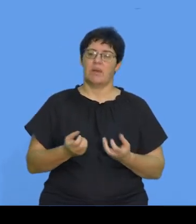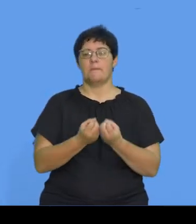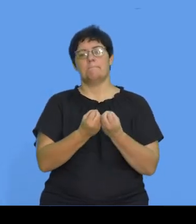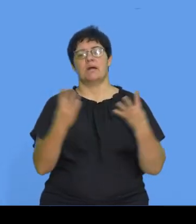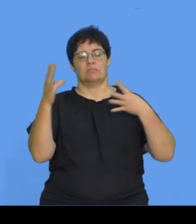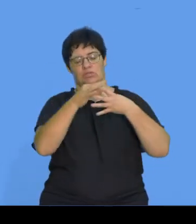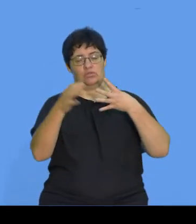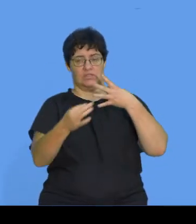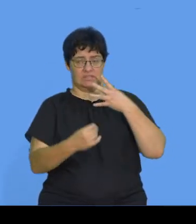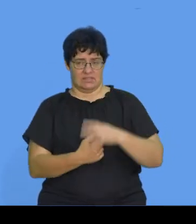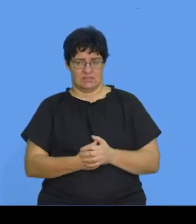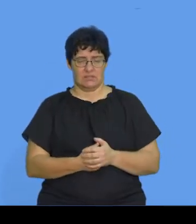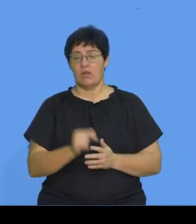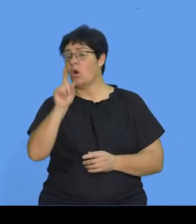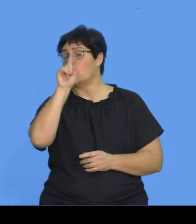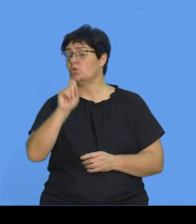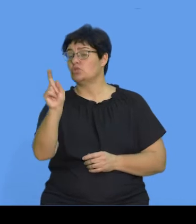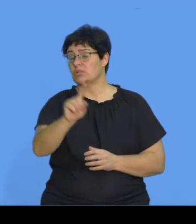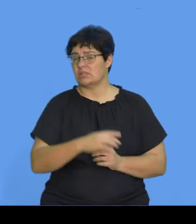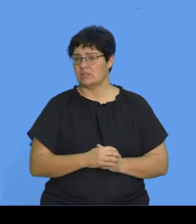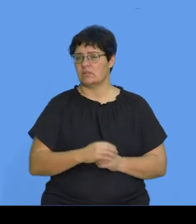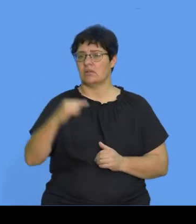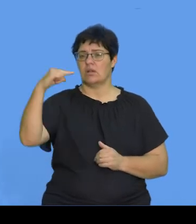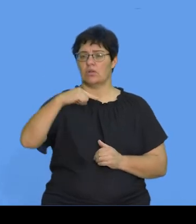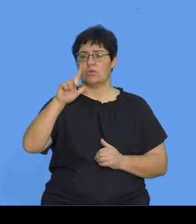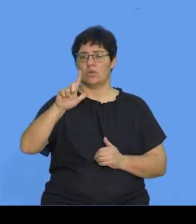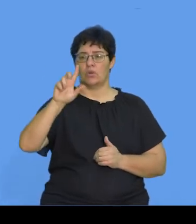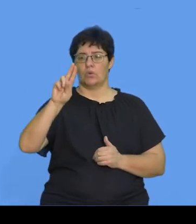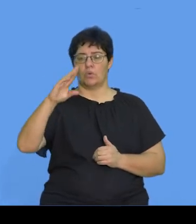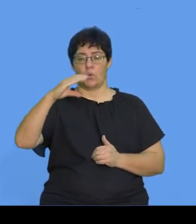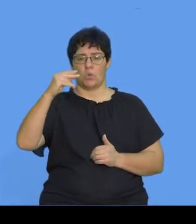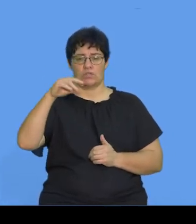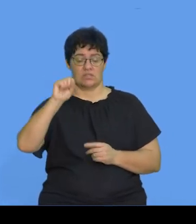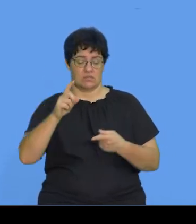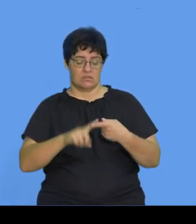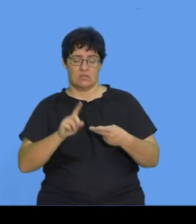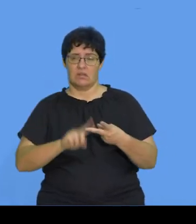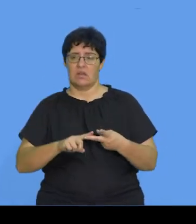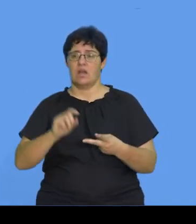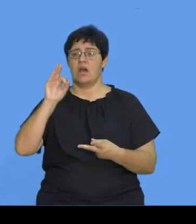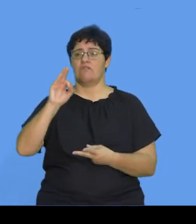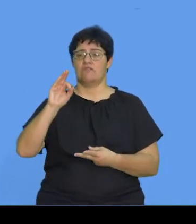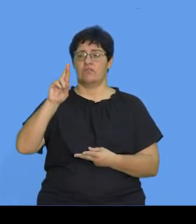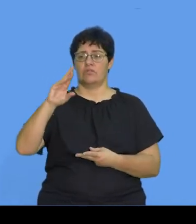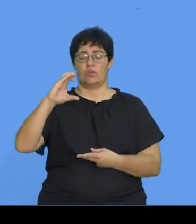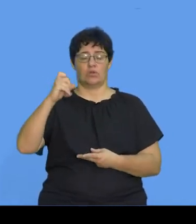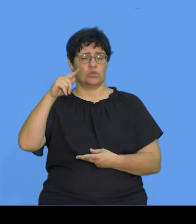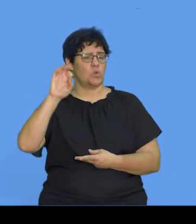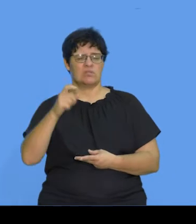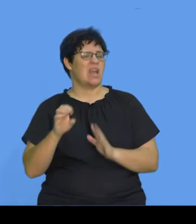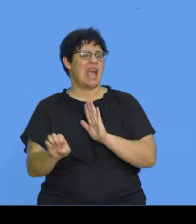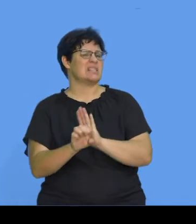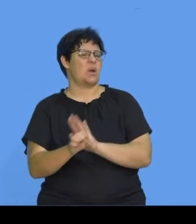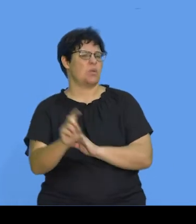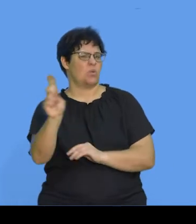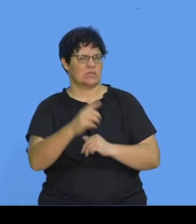multiple choice. And our question is, glucose and fructose are examples of what?